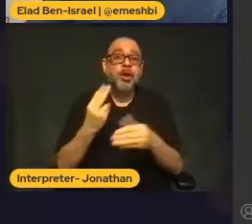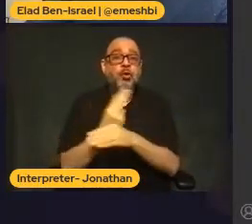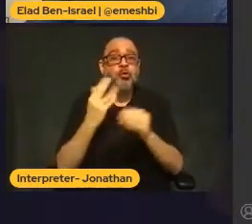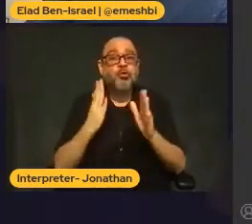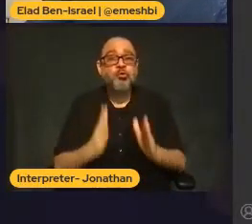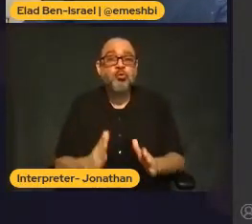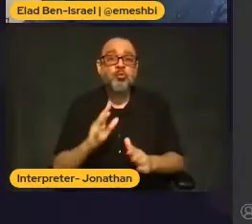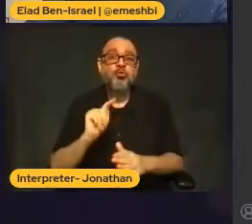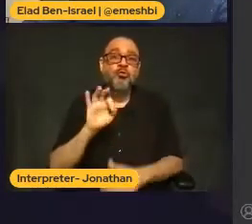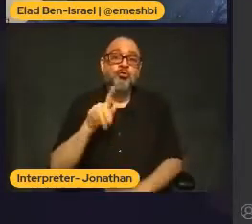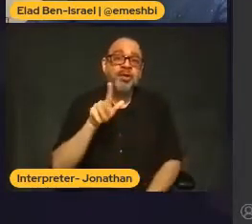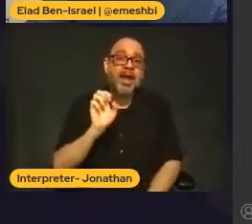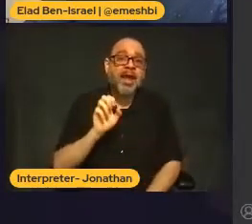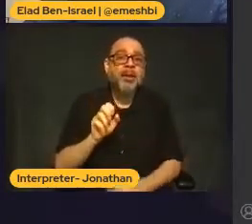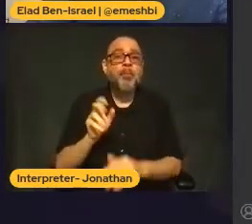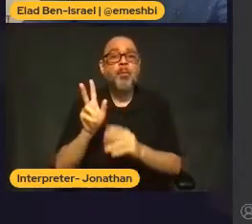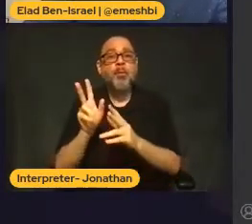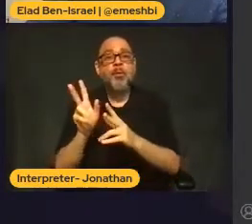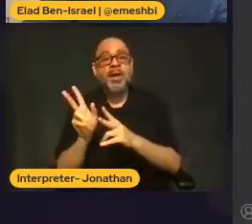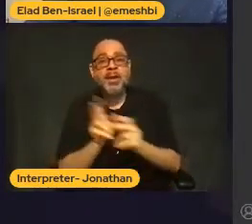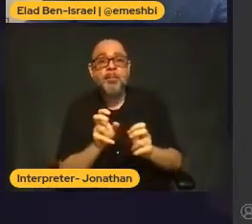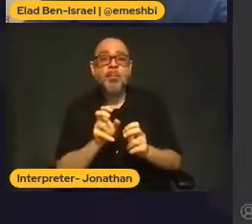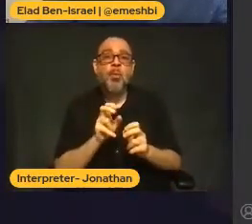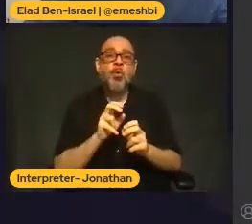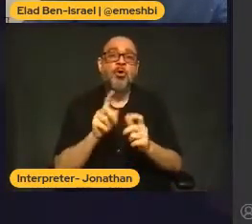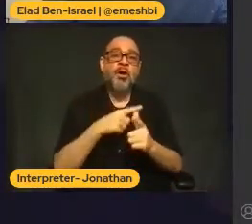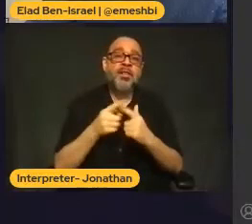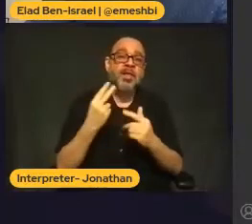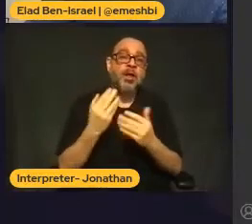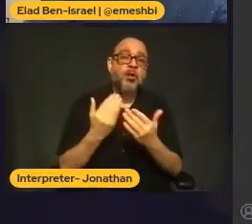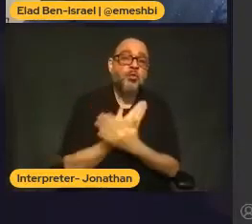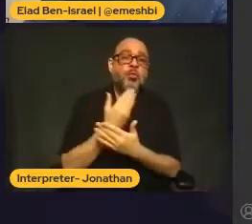import it, and then do new user table,